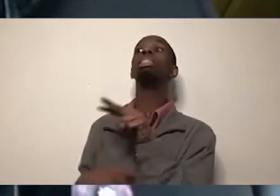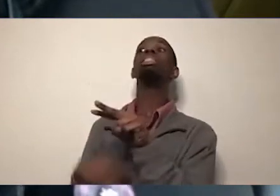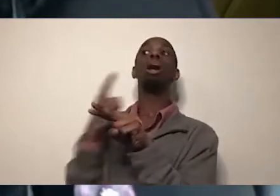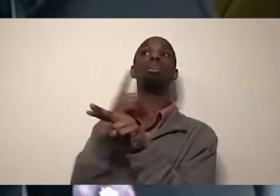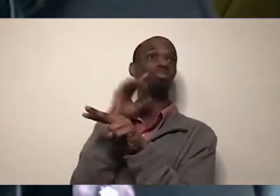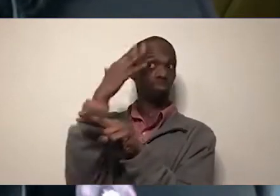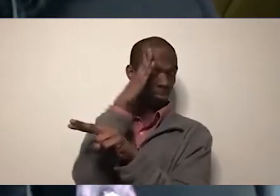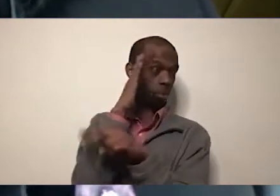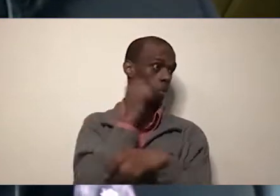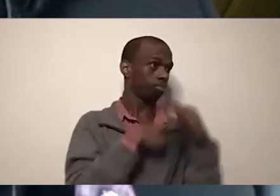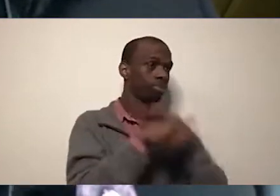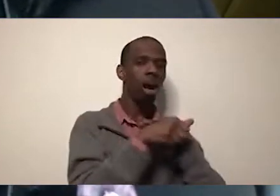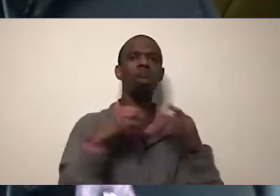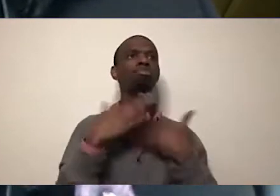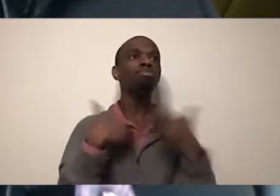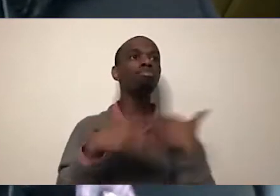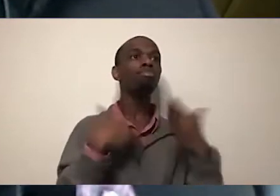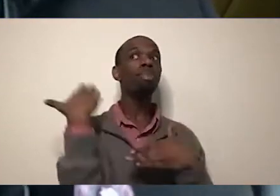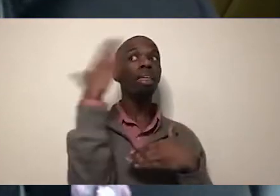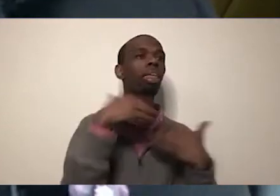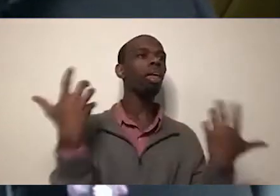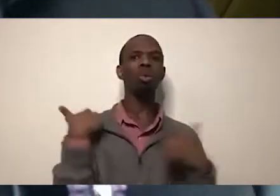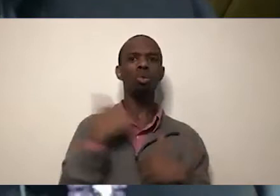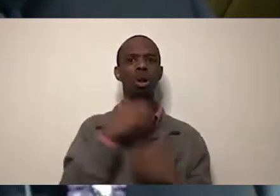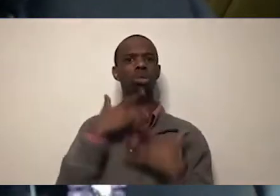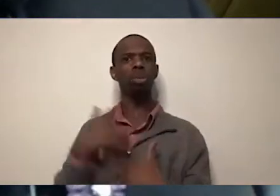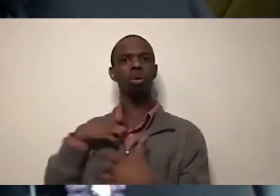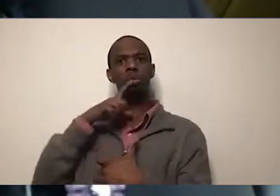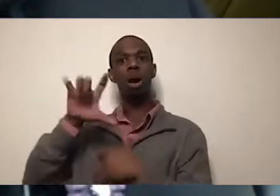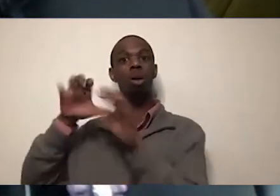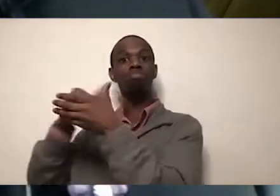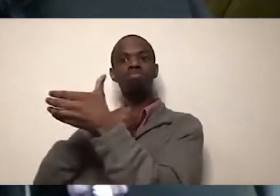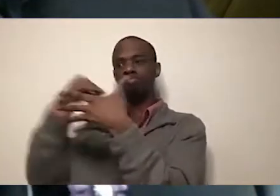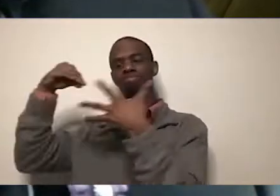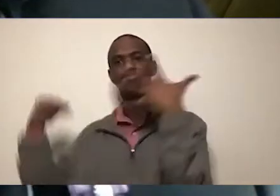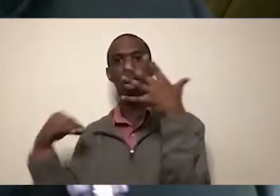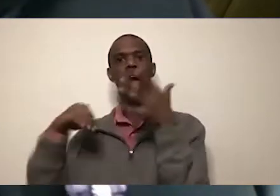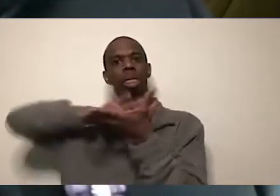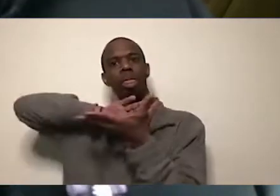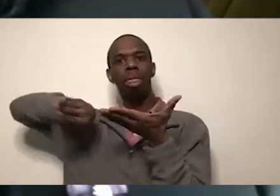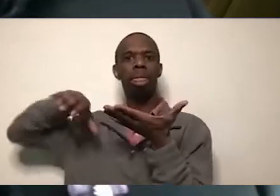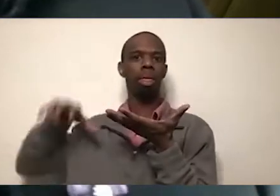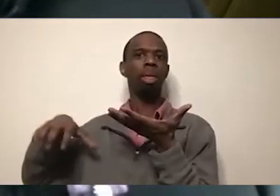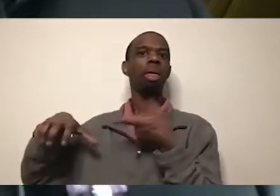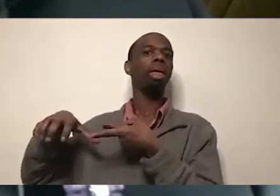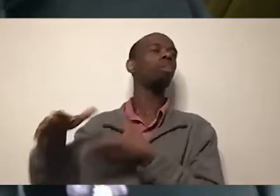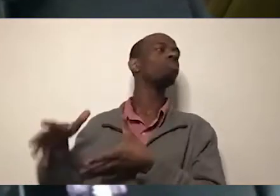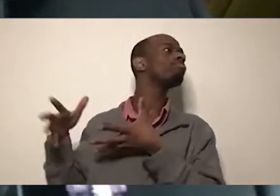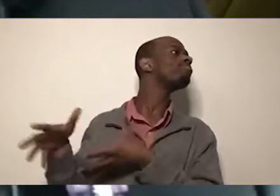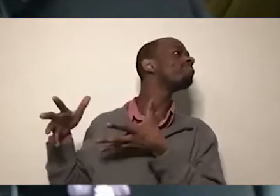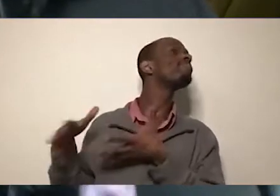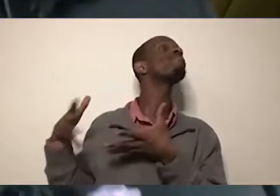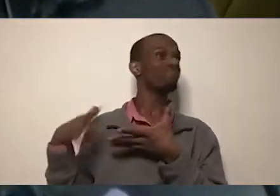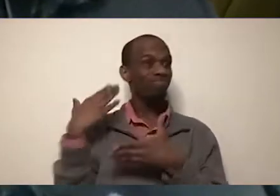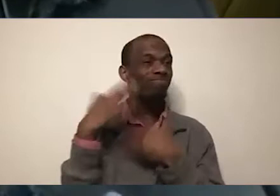that pertain to people of color and African Americans. And I see the need to fill in that void. People need to